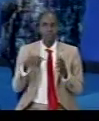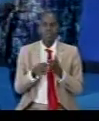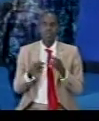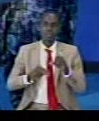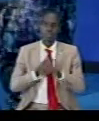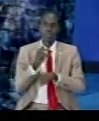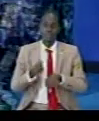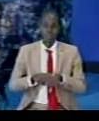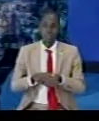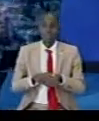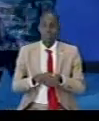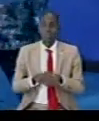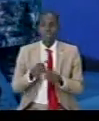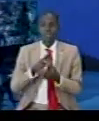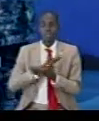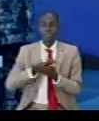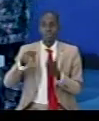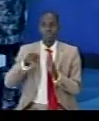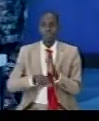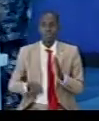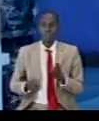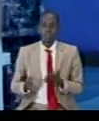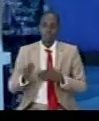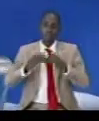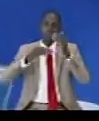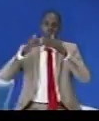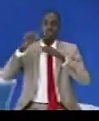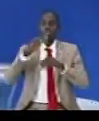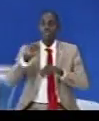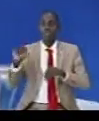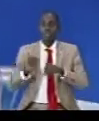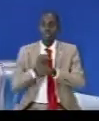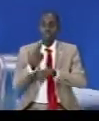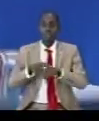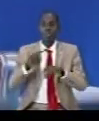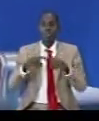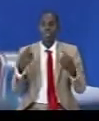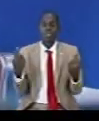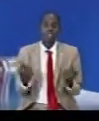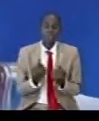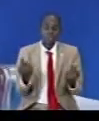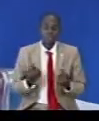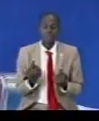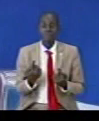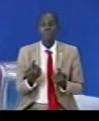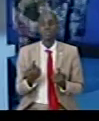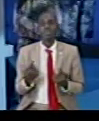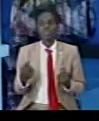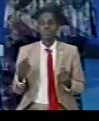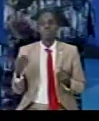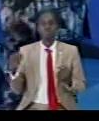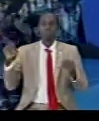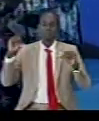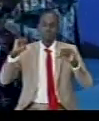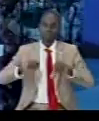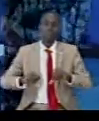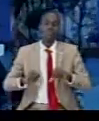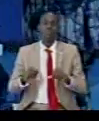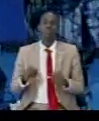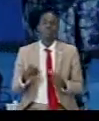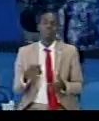Righteousness exalts a nation, but sin is a reproach to any nation. But the Bible also tells us, sir,